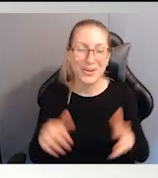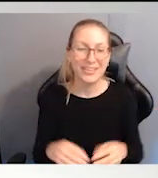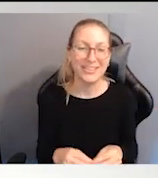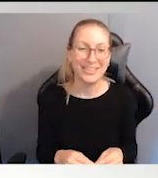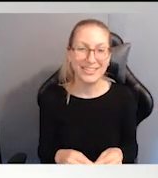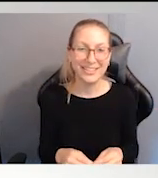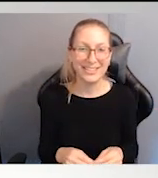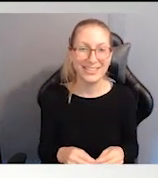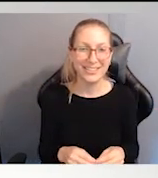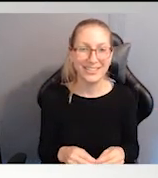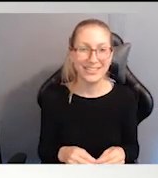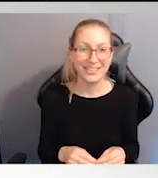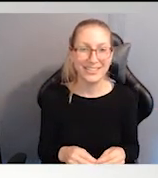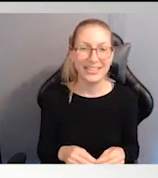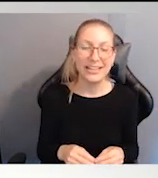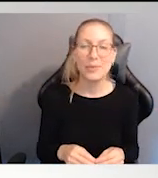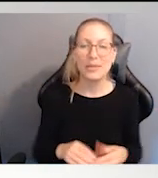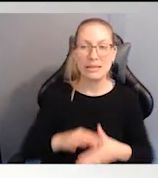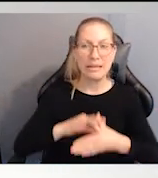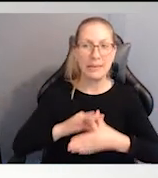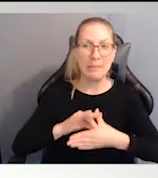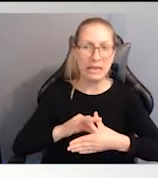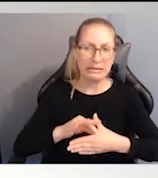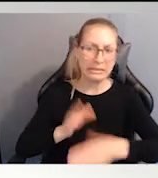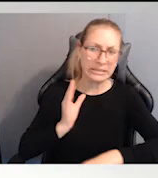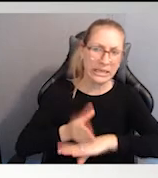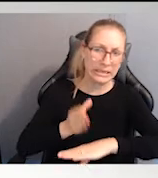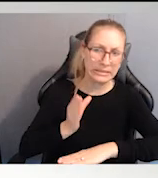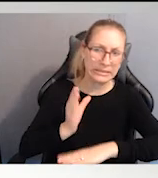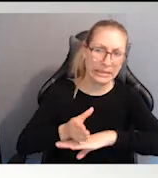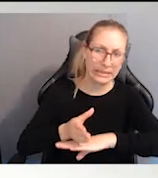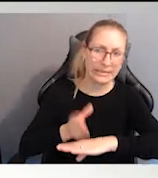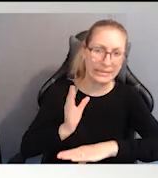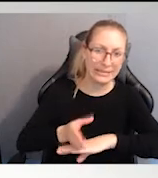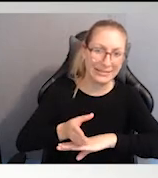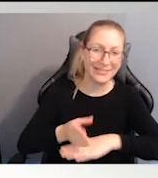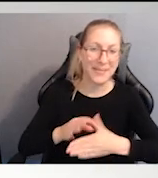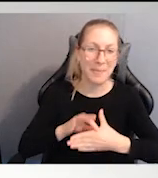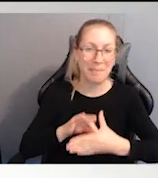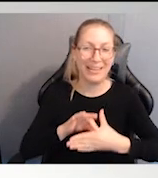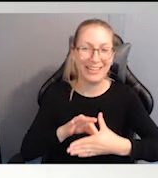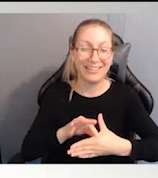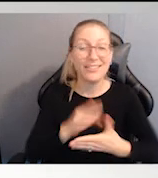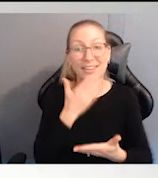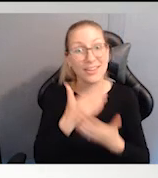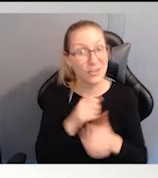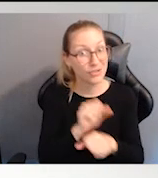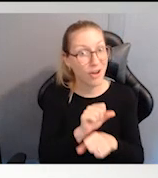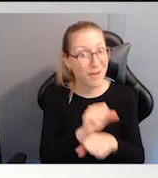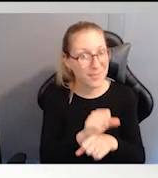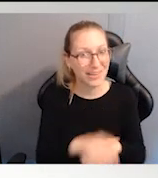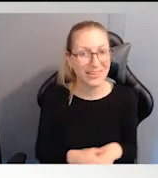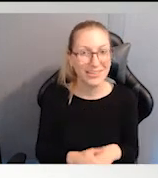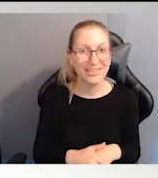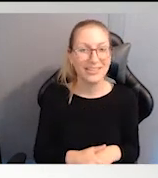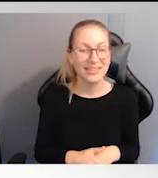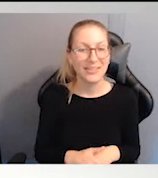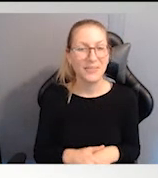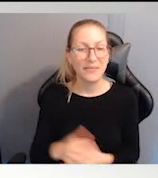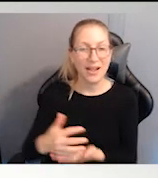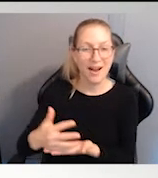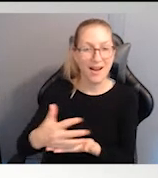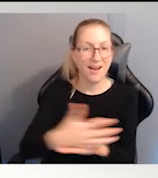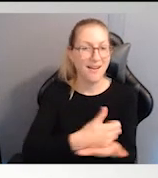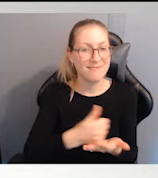Henry's our meat cutter. I'm just telling you. Woo! Does an amazing job. Yeah. Raising awareness